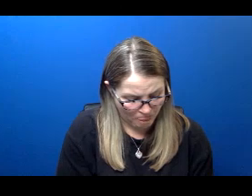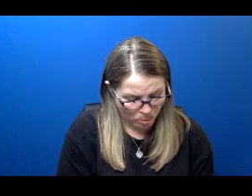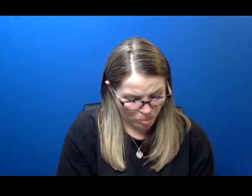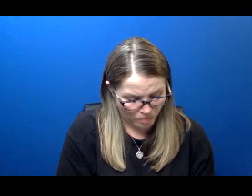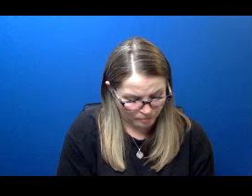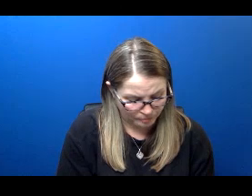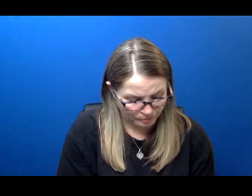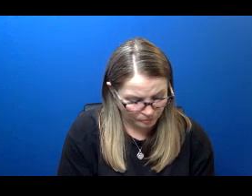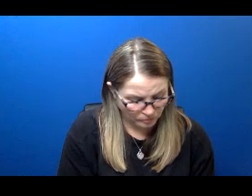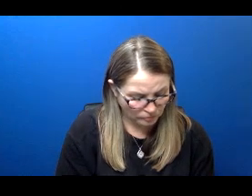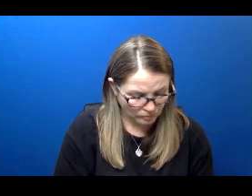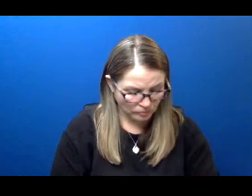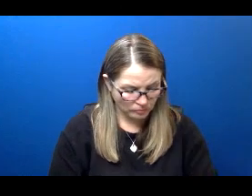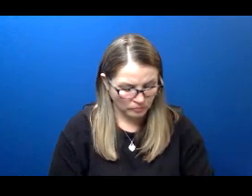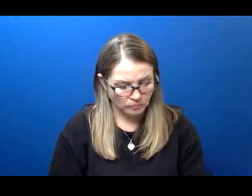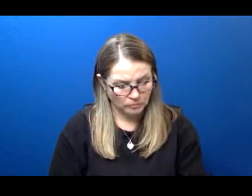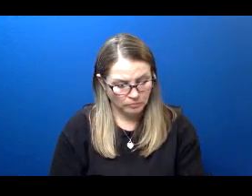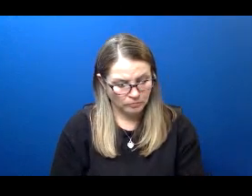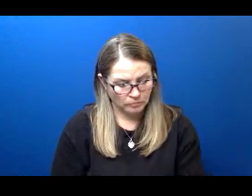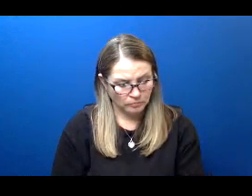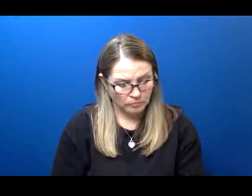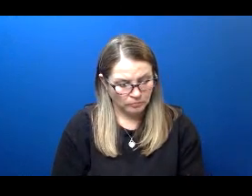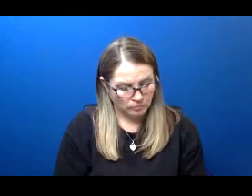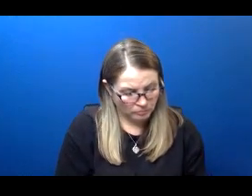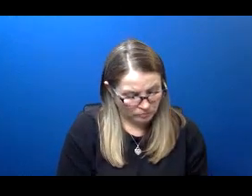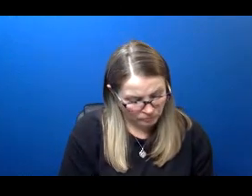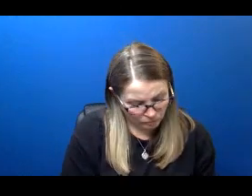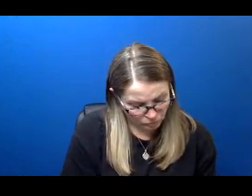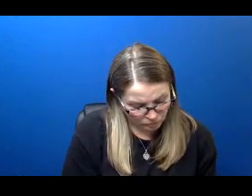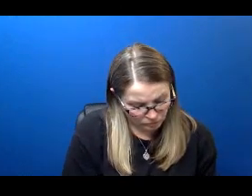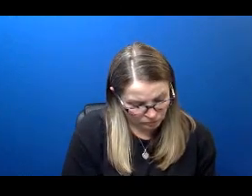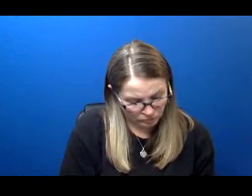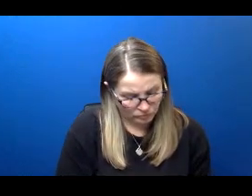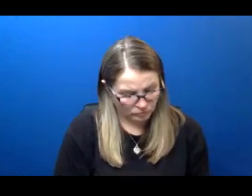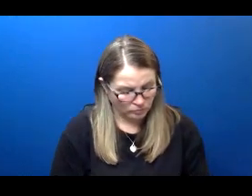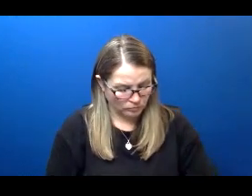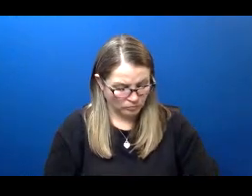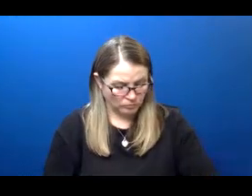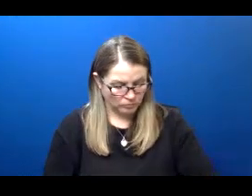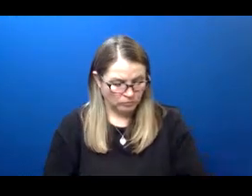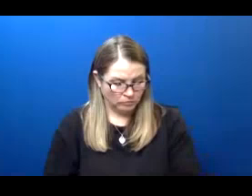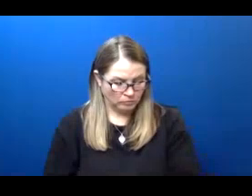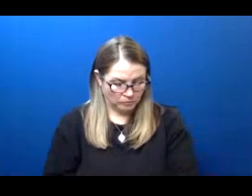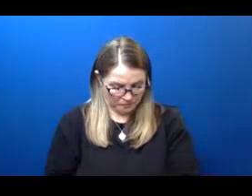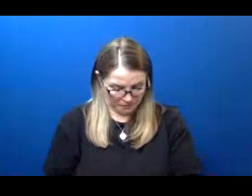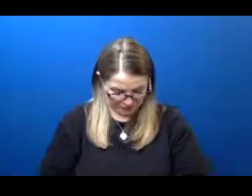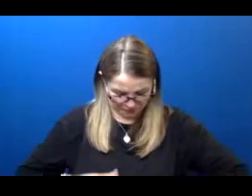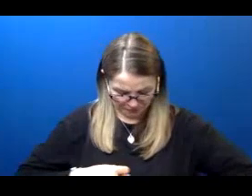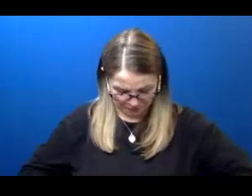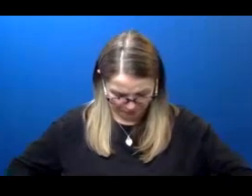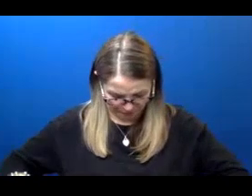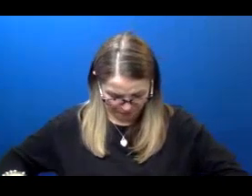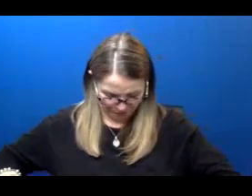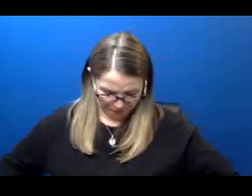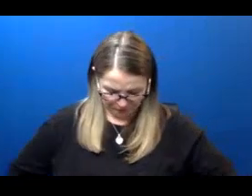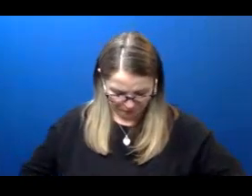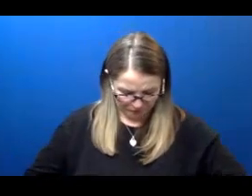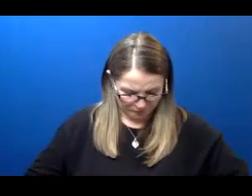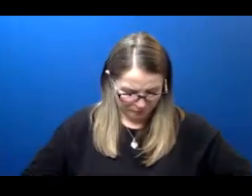see Nicholas. I see Tiara. In fact, I think we should go ahead and get started, Mr. Chair. It's your